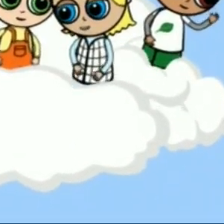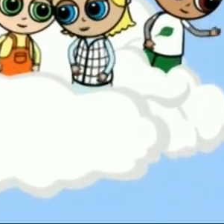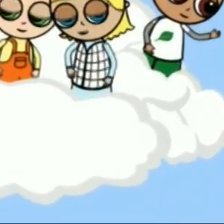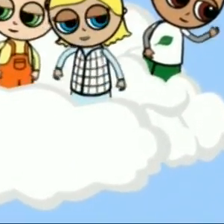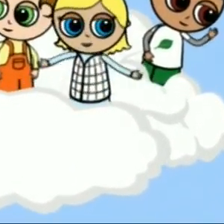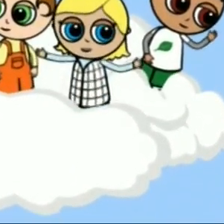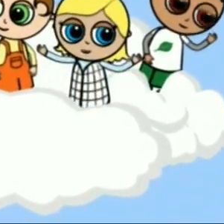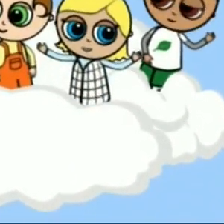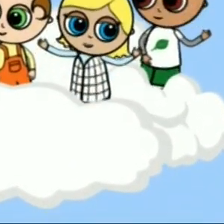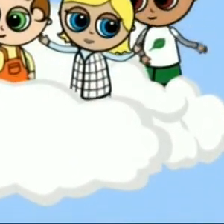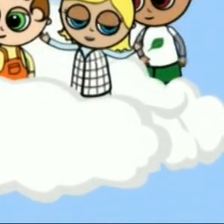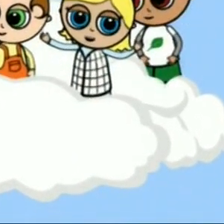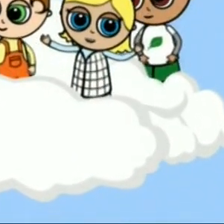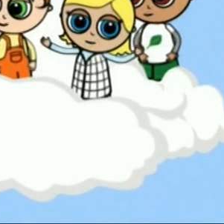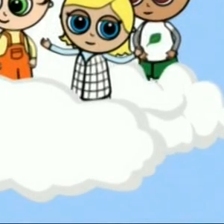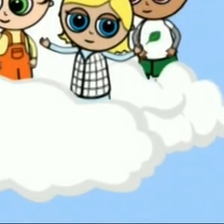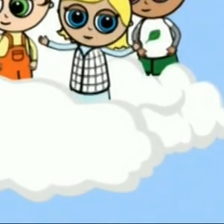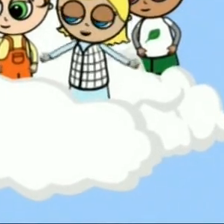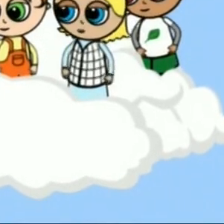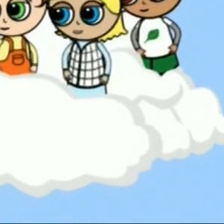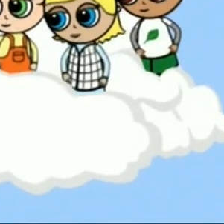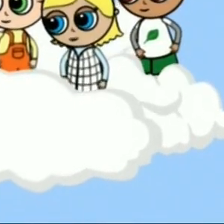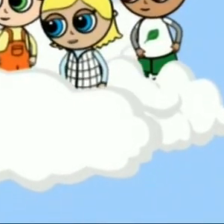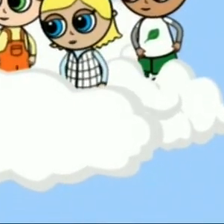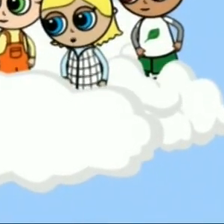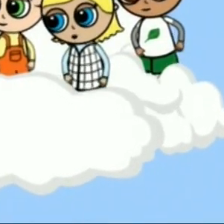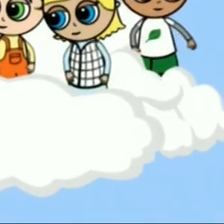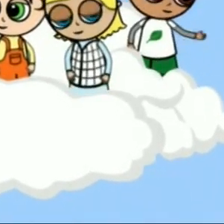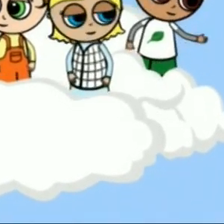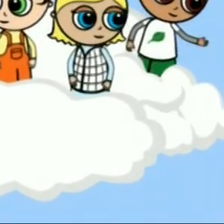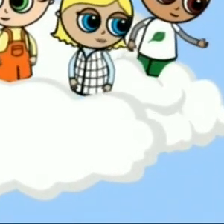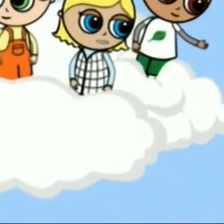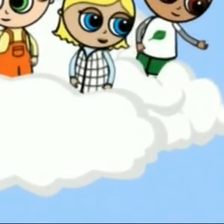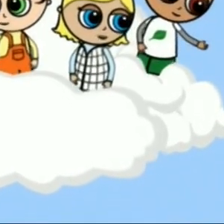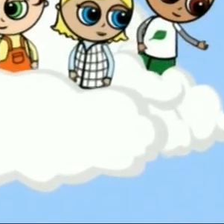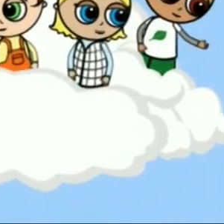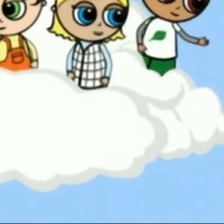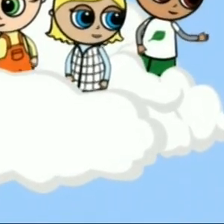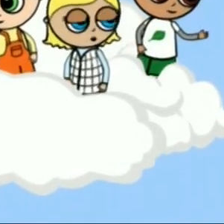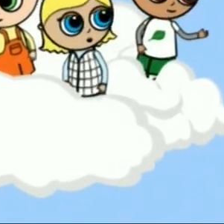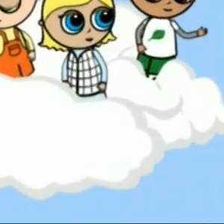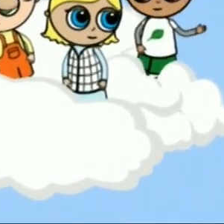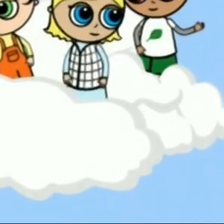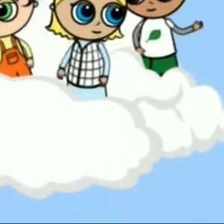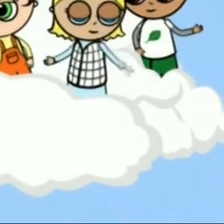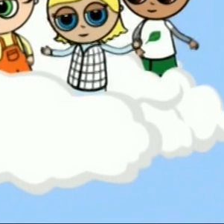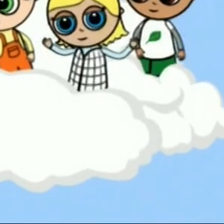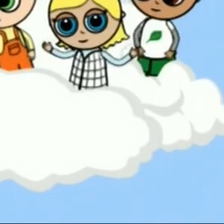Angels, angels, angels of Jarm. They look just like you. See what they can do.